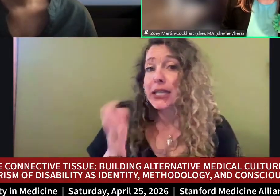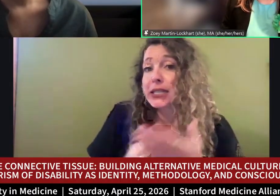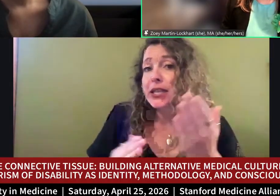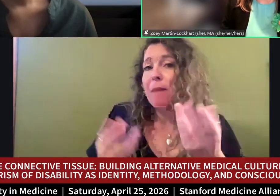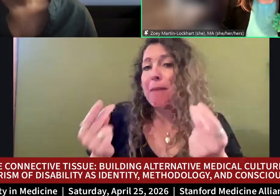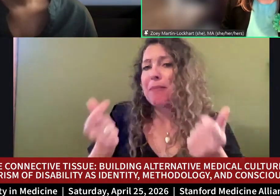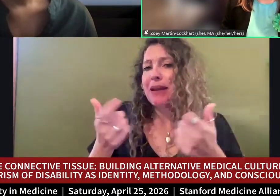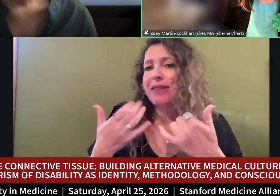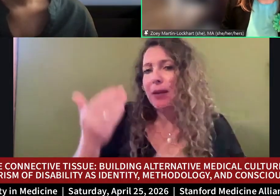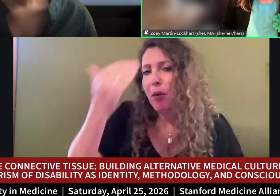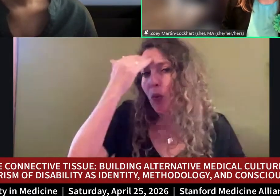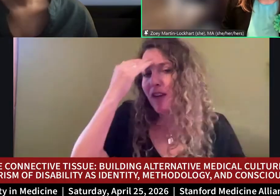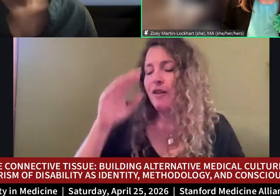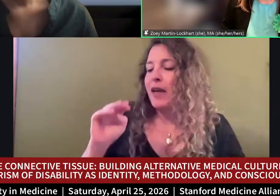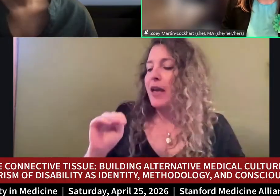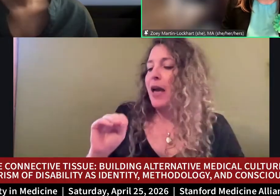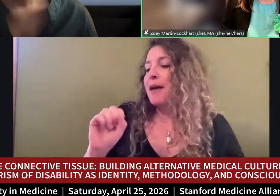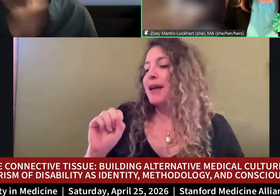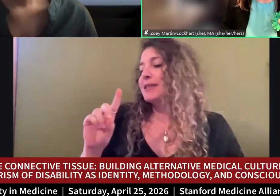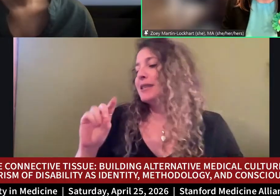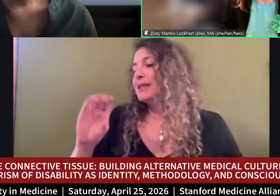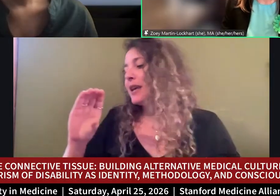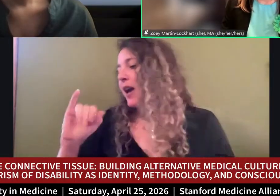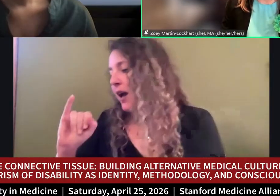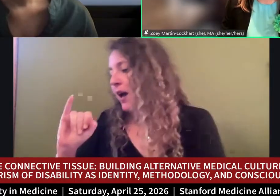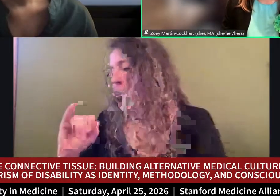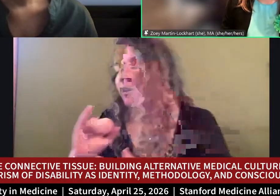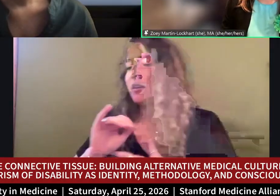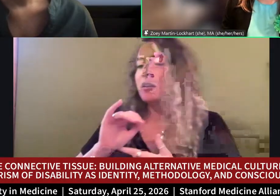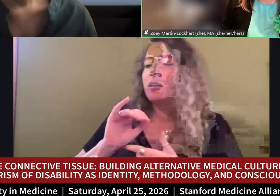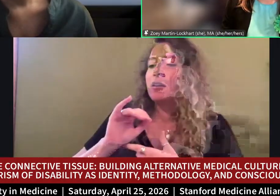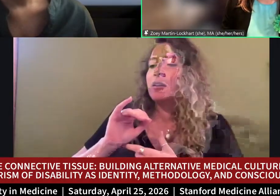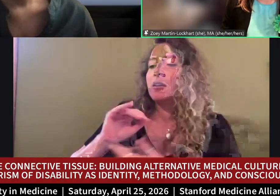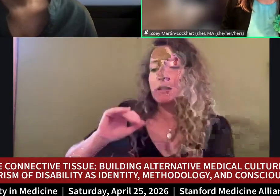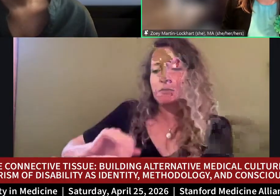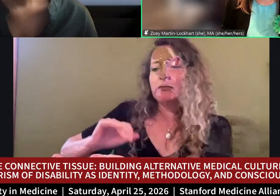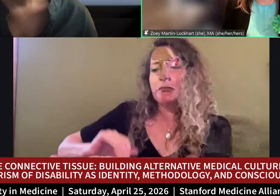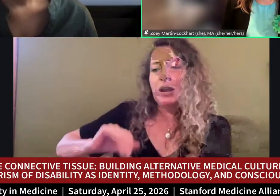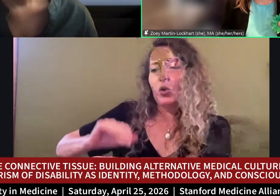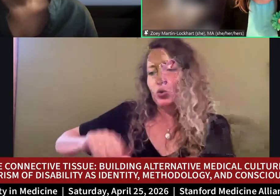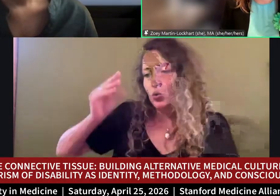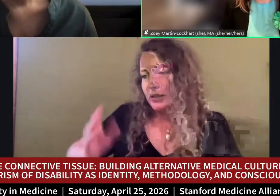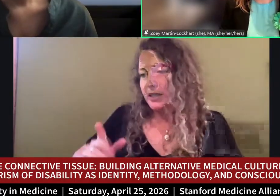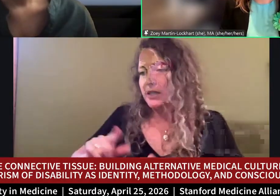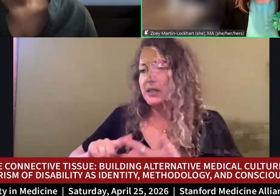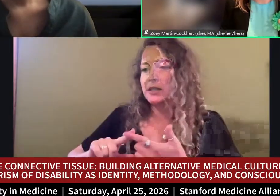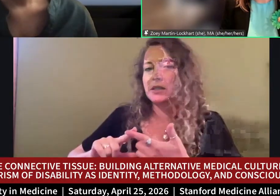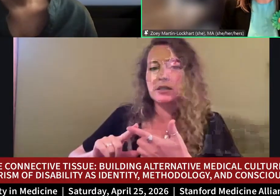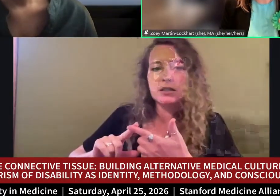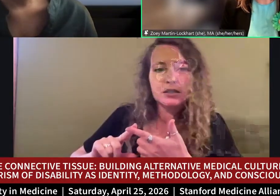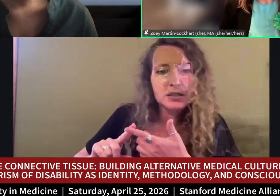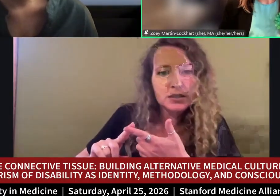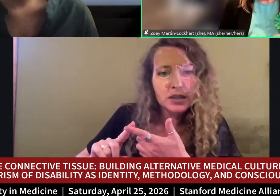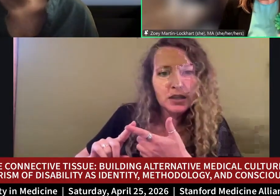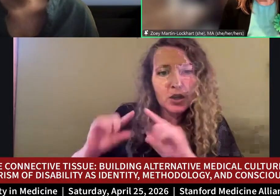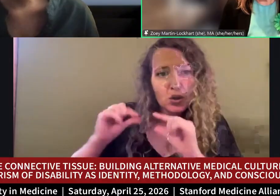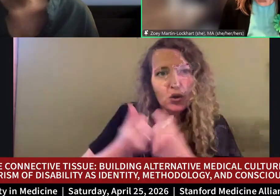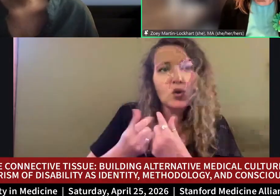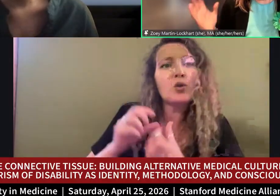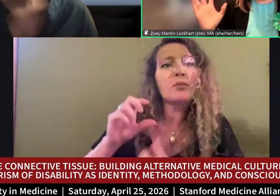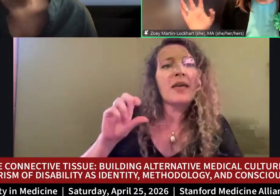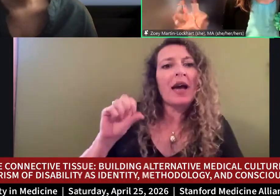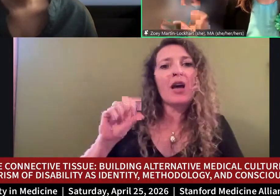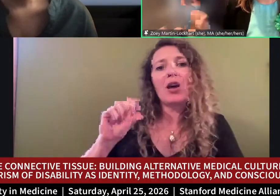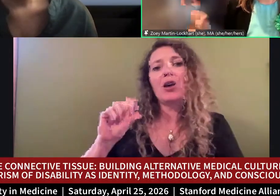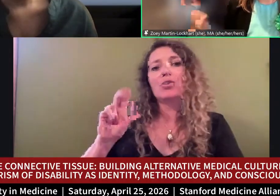aware of, right, would be MSDCI, which I mentioned, which is largely medical students. There's the group that Suchi runs,